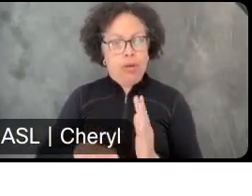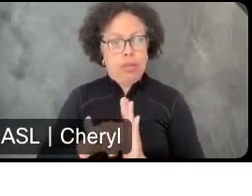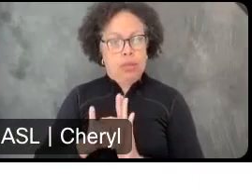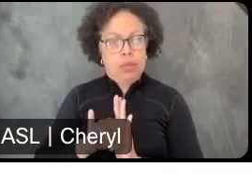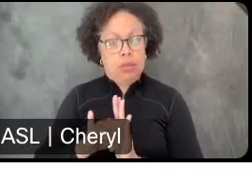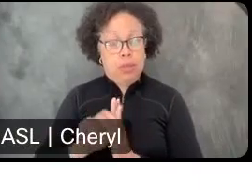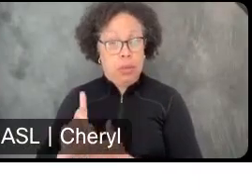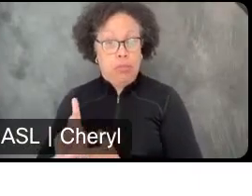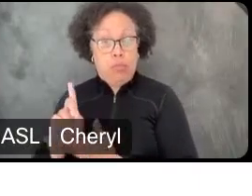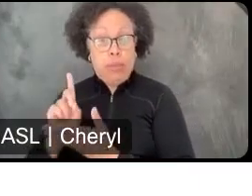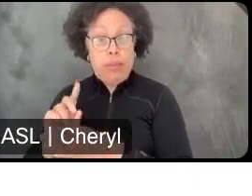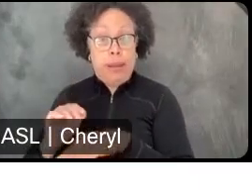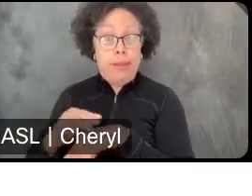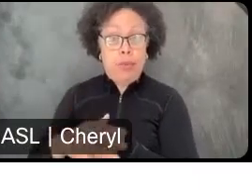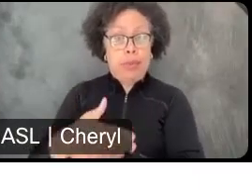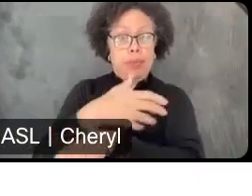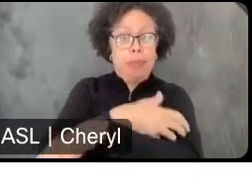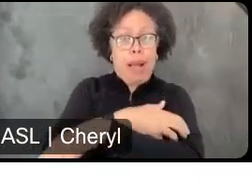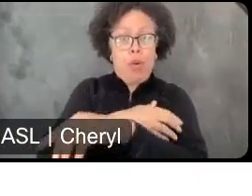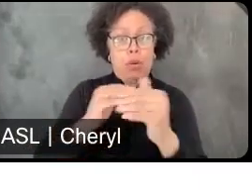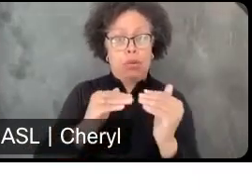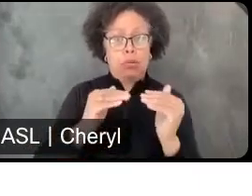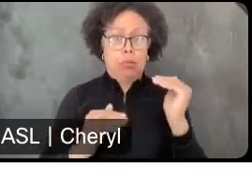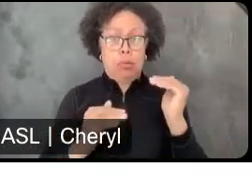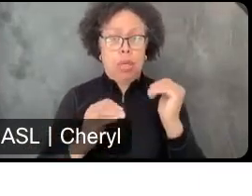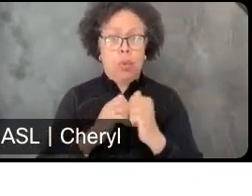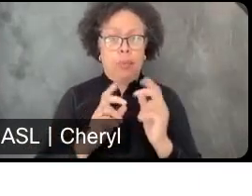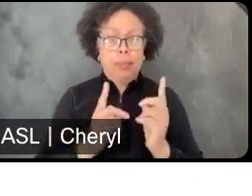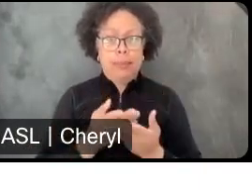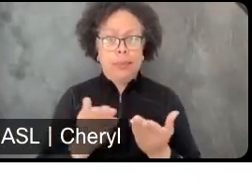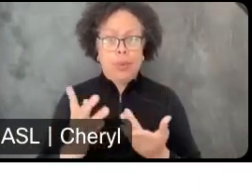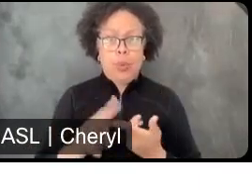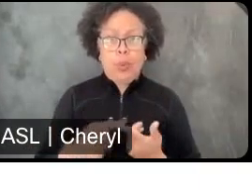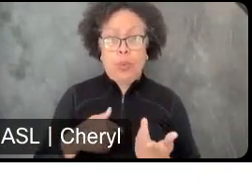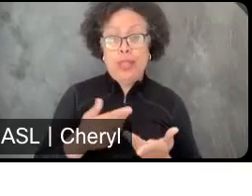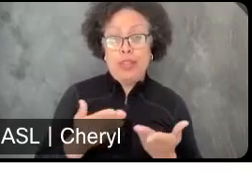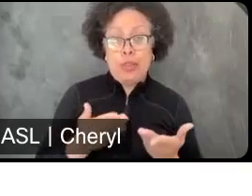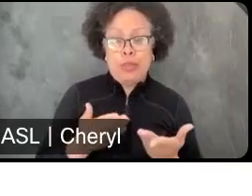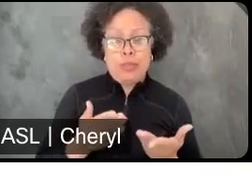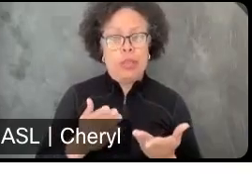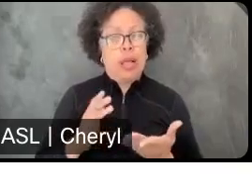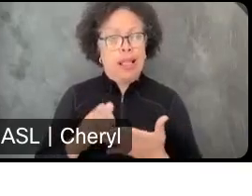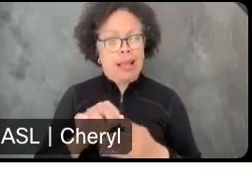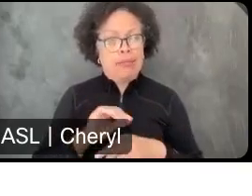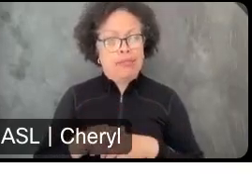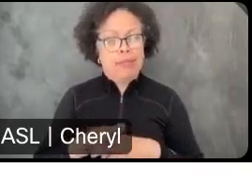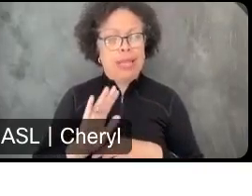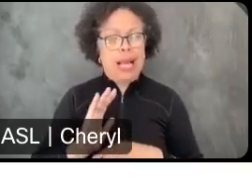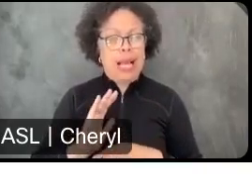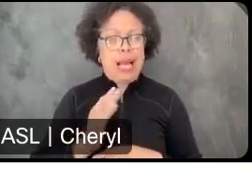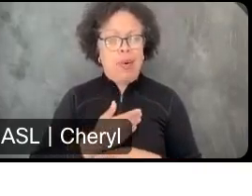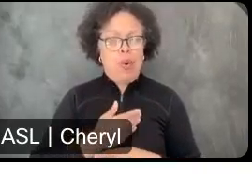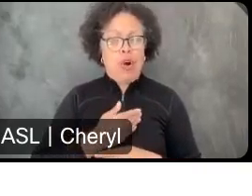affect power dynamics with the people we serve, and how our identity affects our perception of ourselves